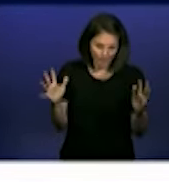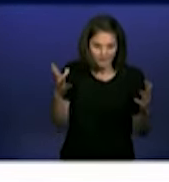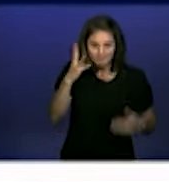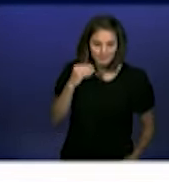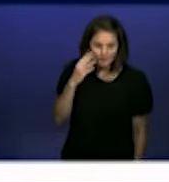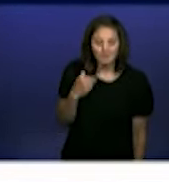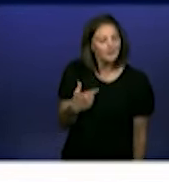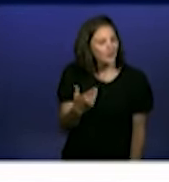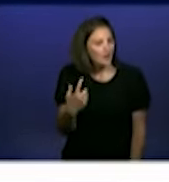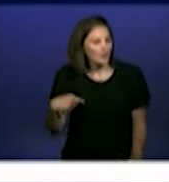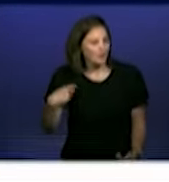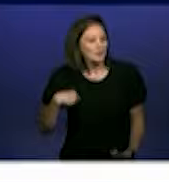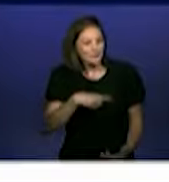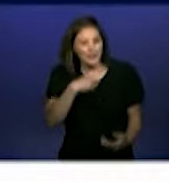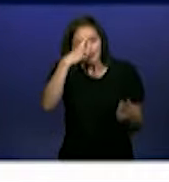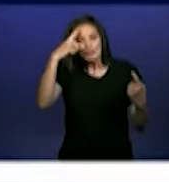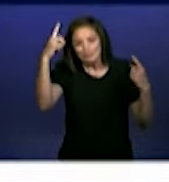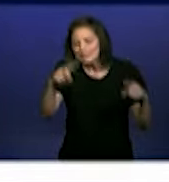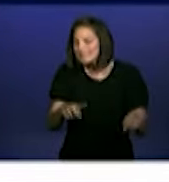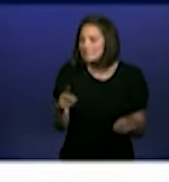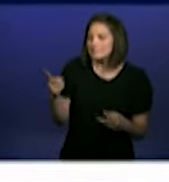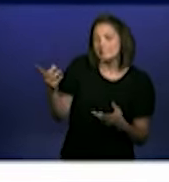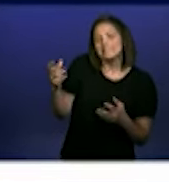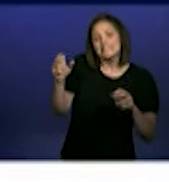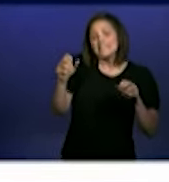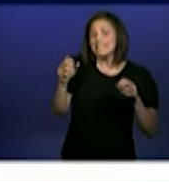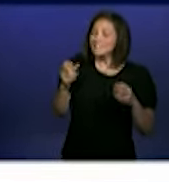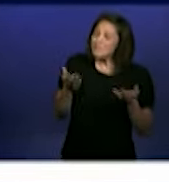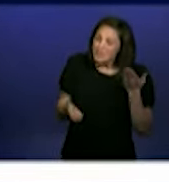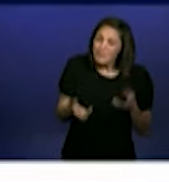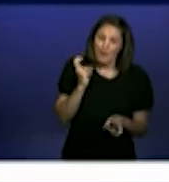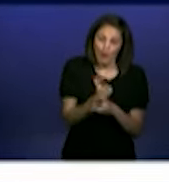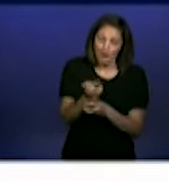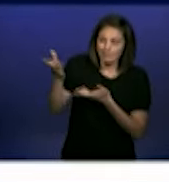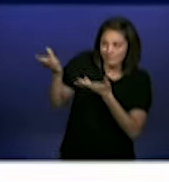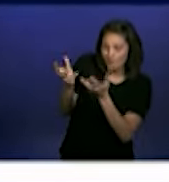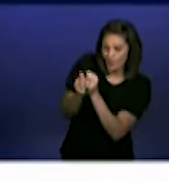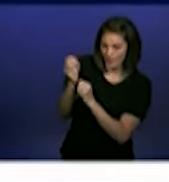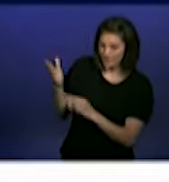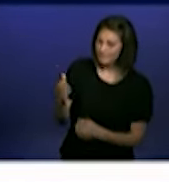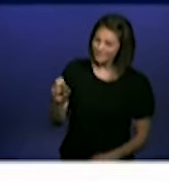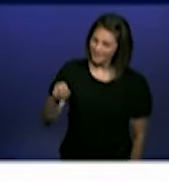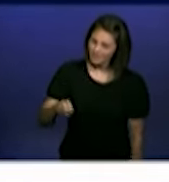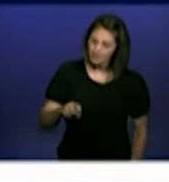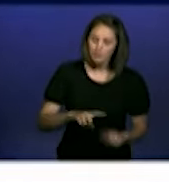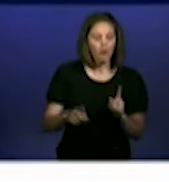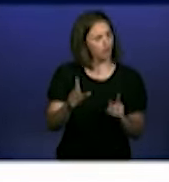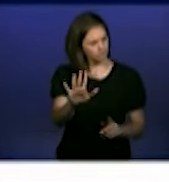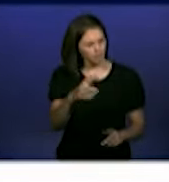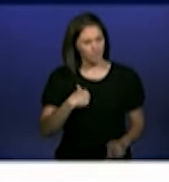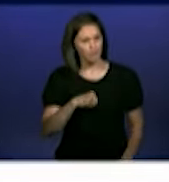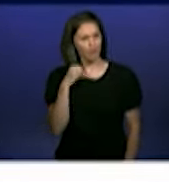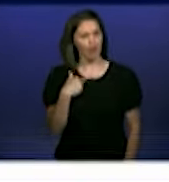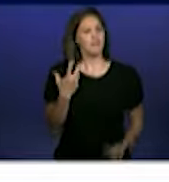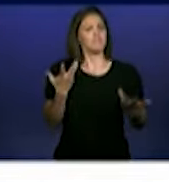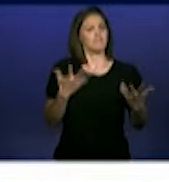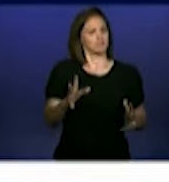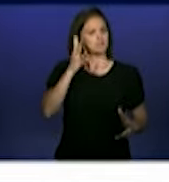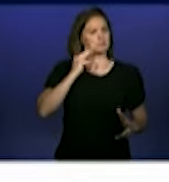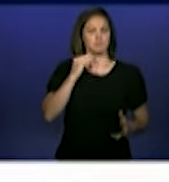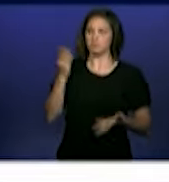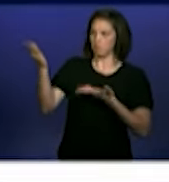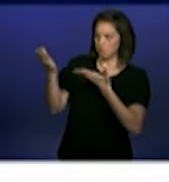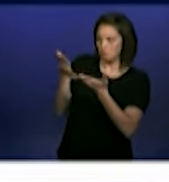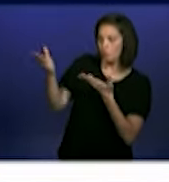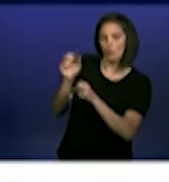Trump's degree of difficulty working with him could be high. But I'll tell you, I'm very proud in the way that I navigated my relationship with him in the 3 years that we served